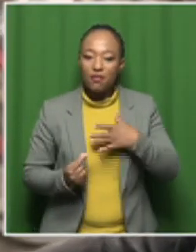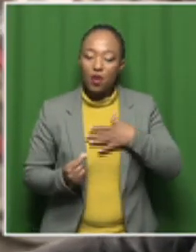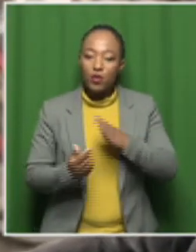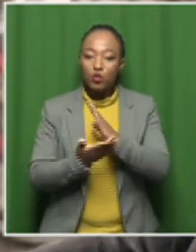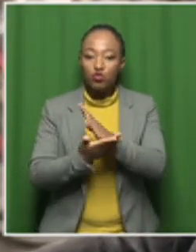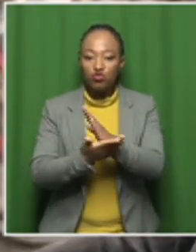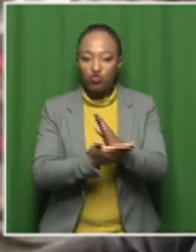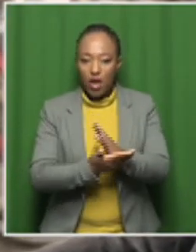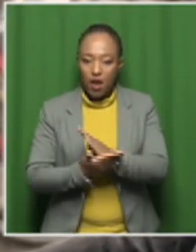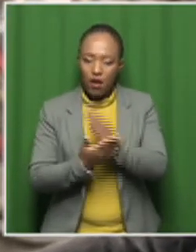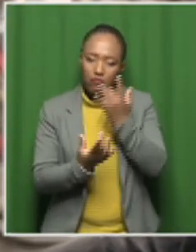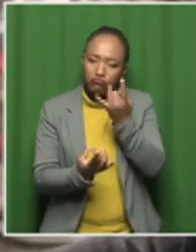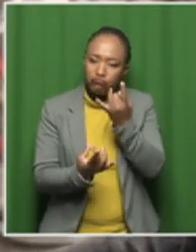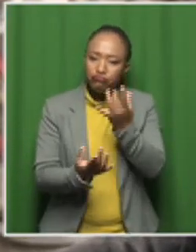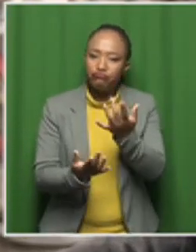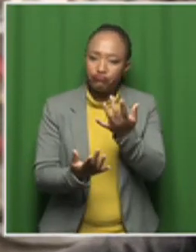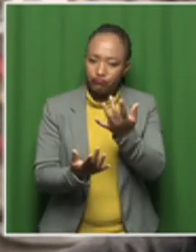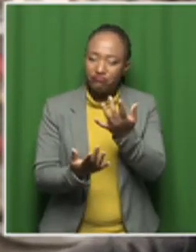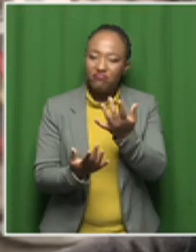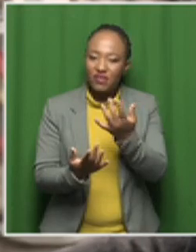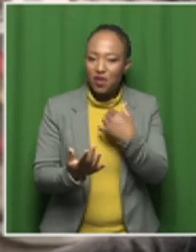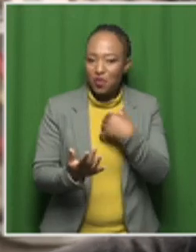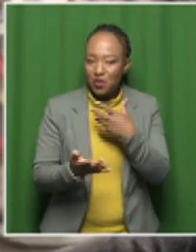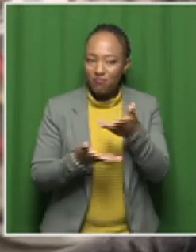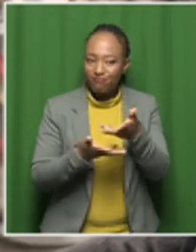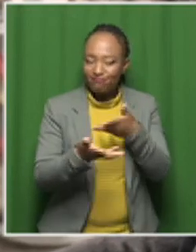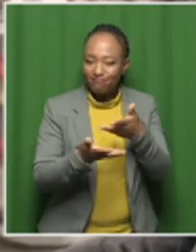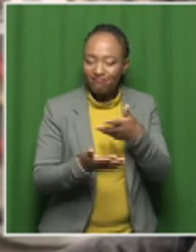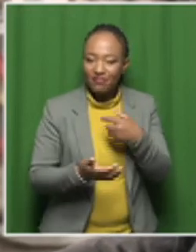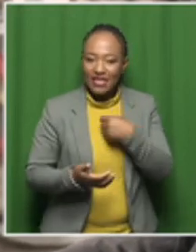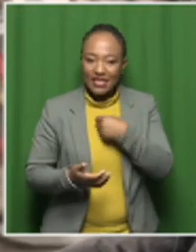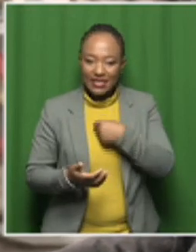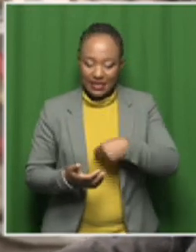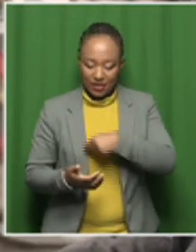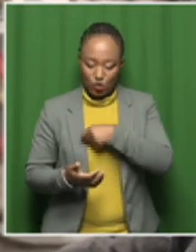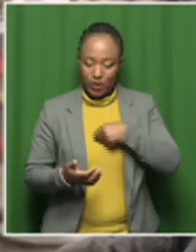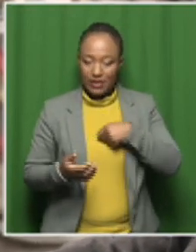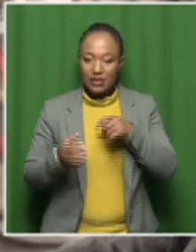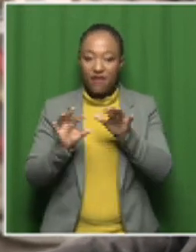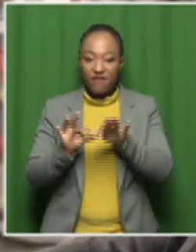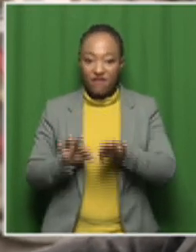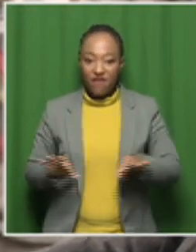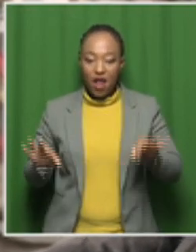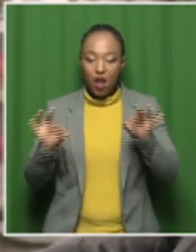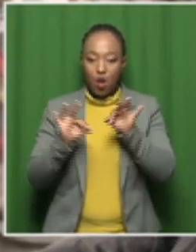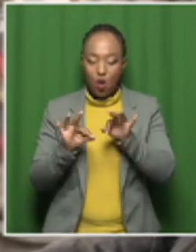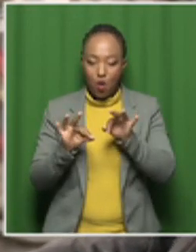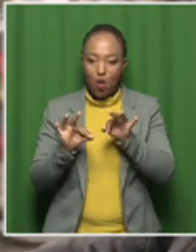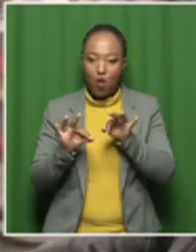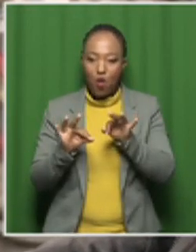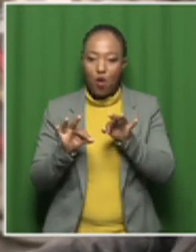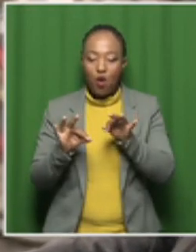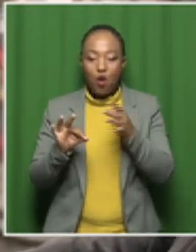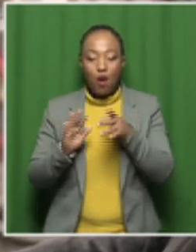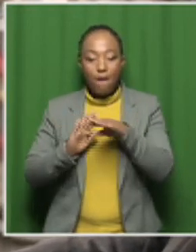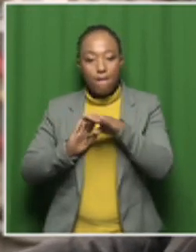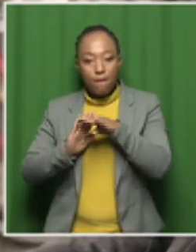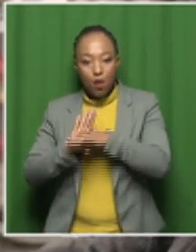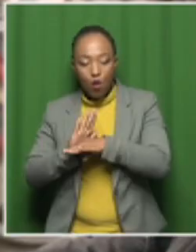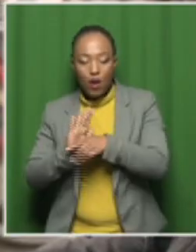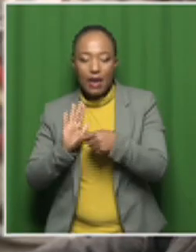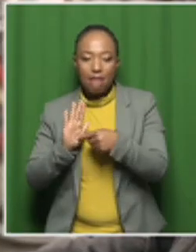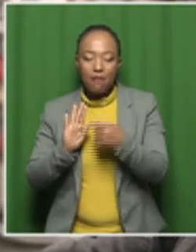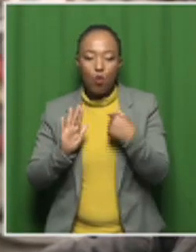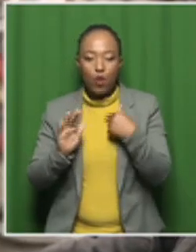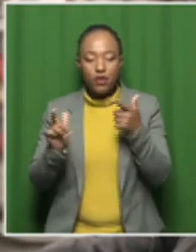you today is, while we were talking about the Swiss values yesterday, in the programs that we manage, one